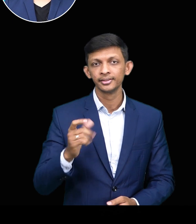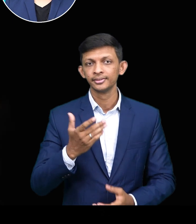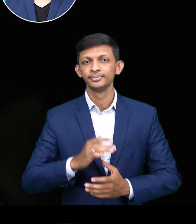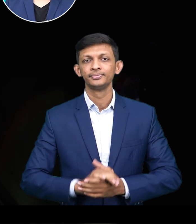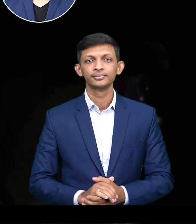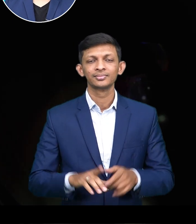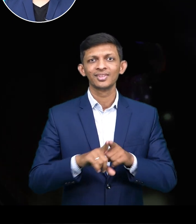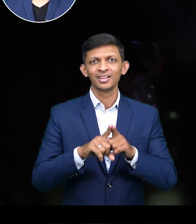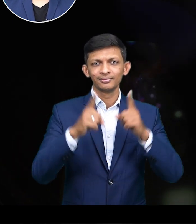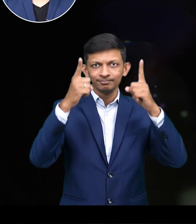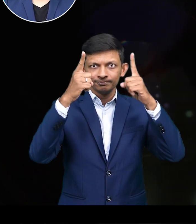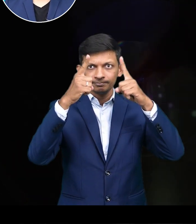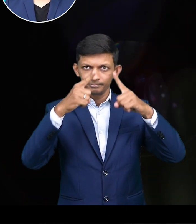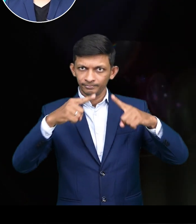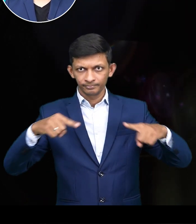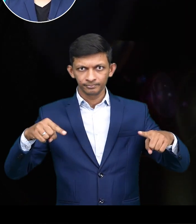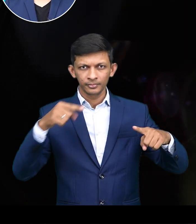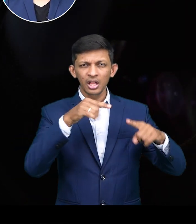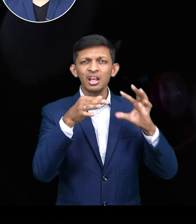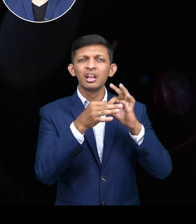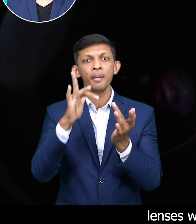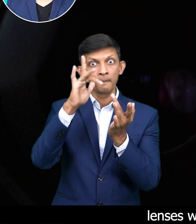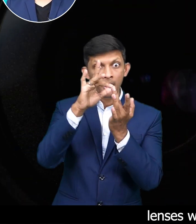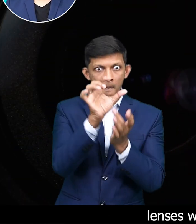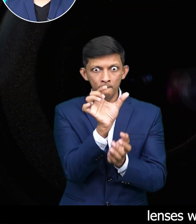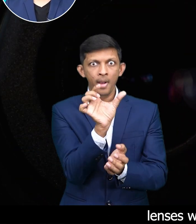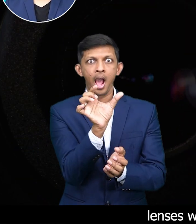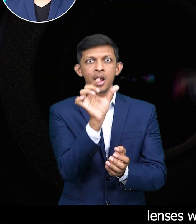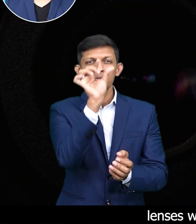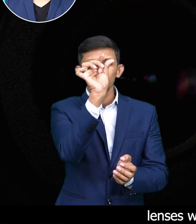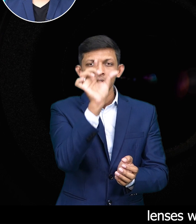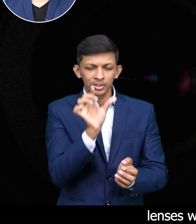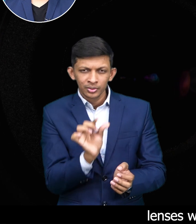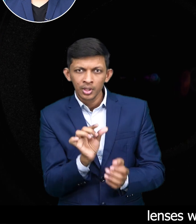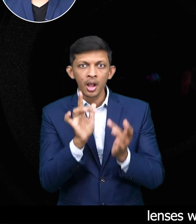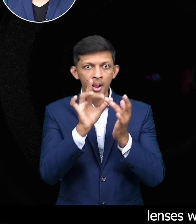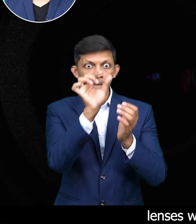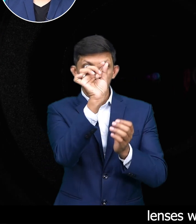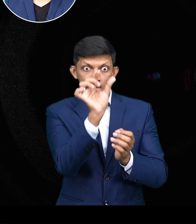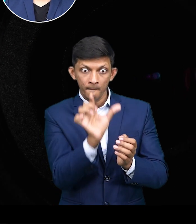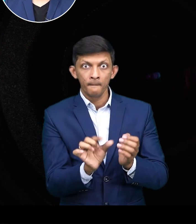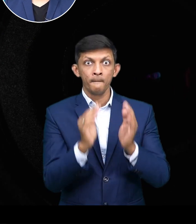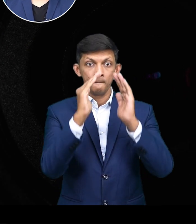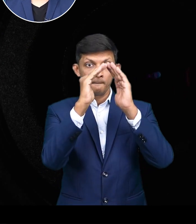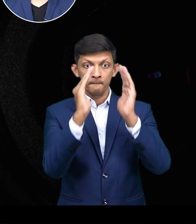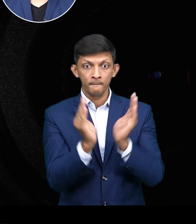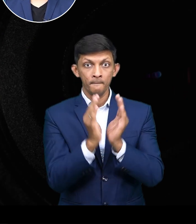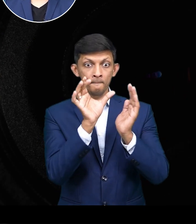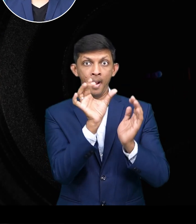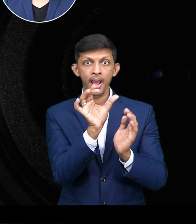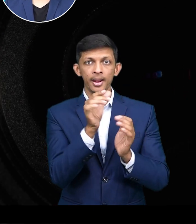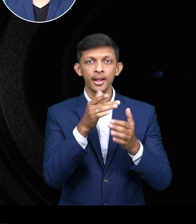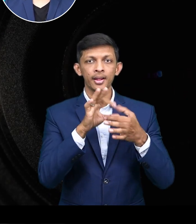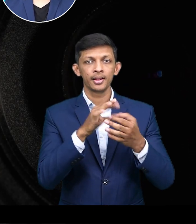Keywords. Concave lens. Lenses which are thinner in the middle than at the